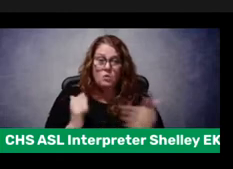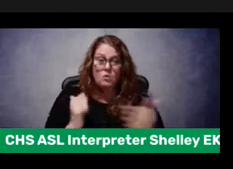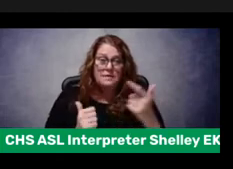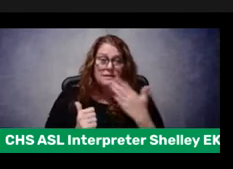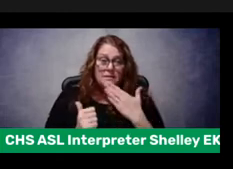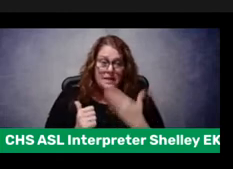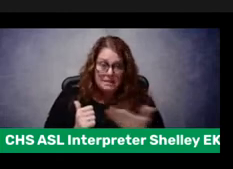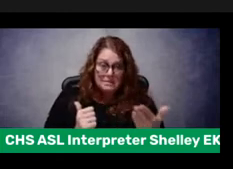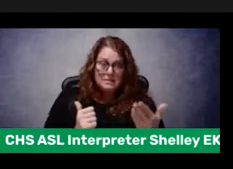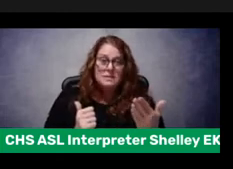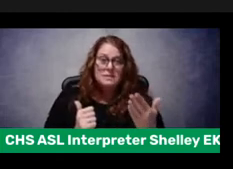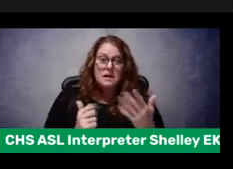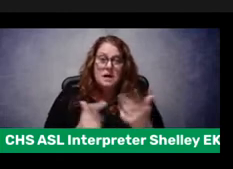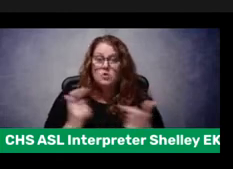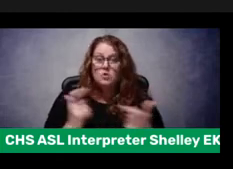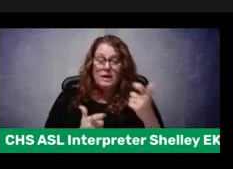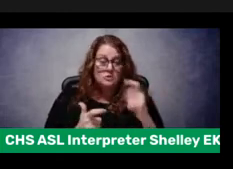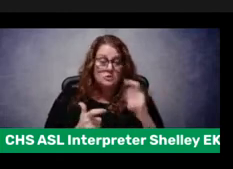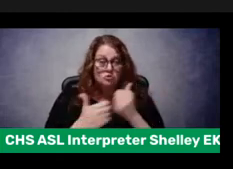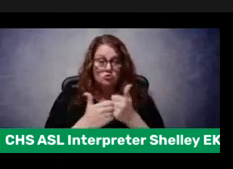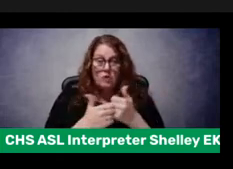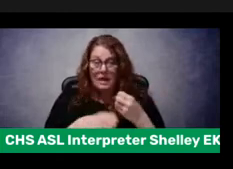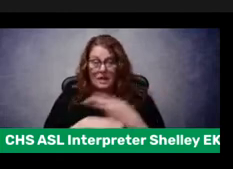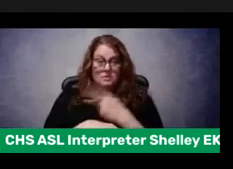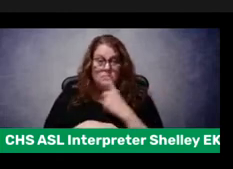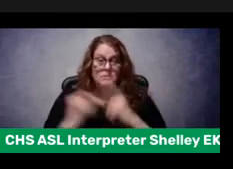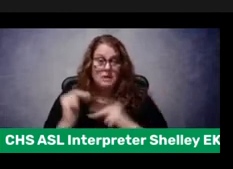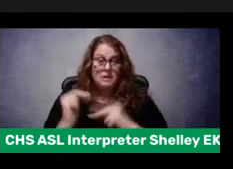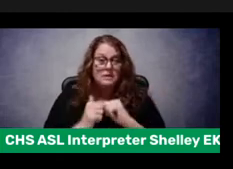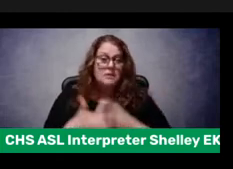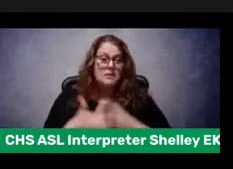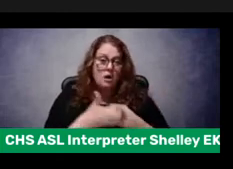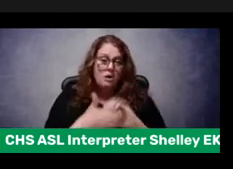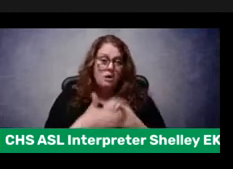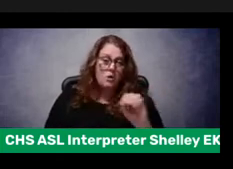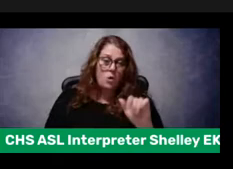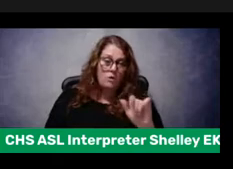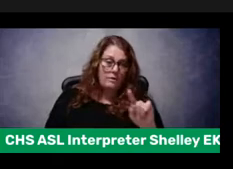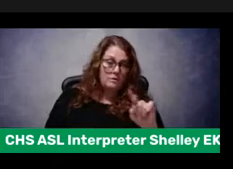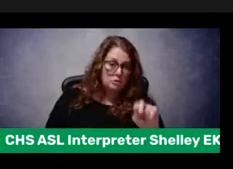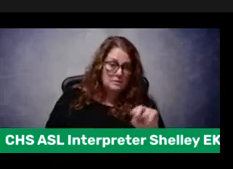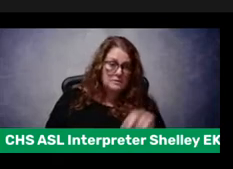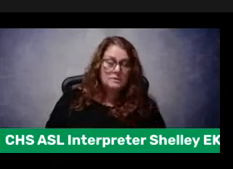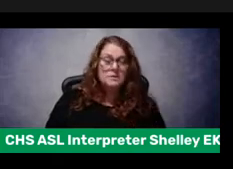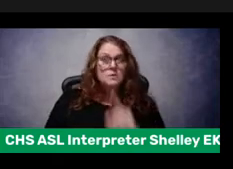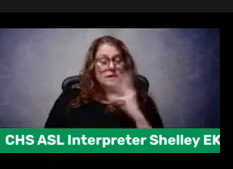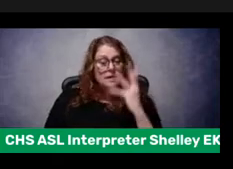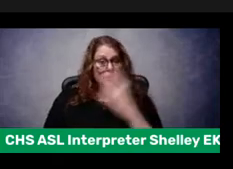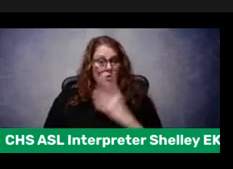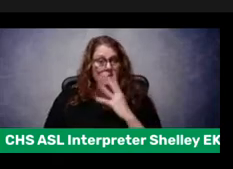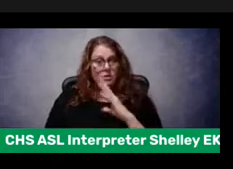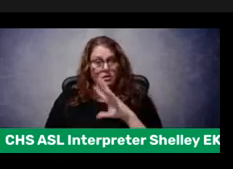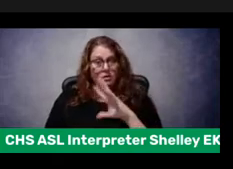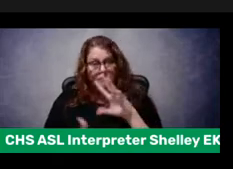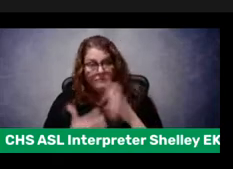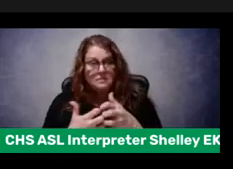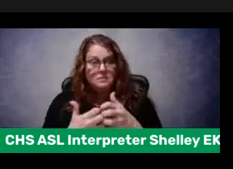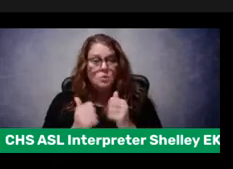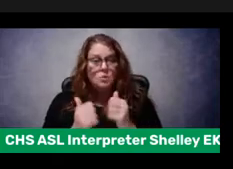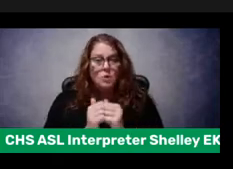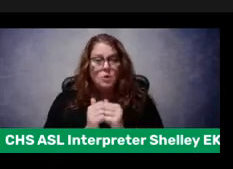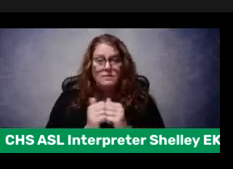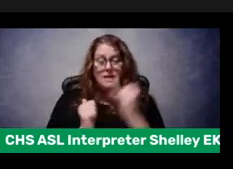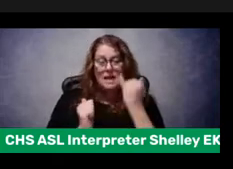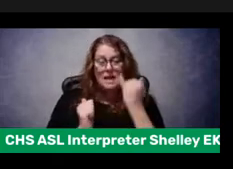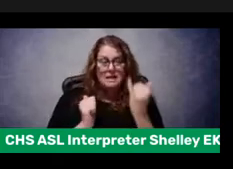one of our greatest triumphs that we have built is our coalition. And I think it goes really beautifully in with the idea